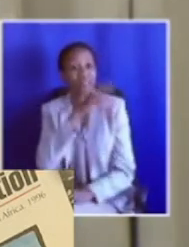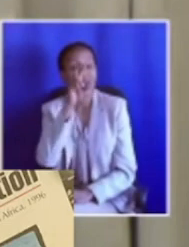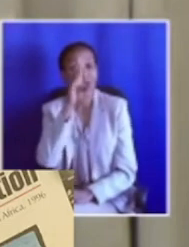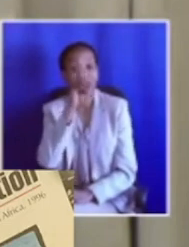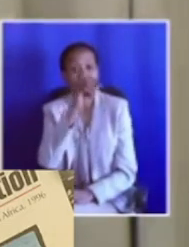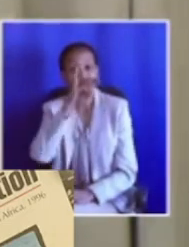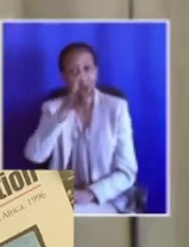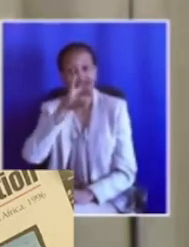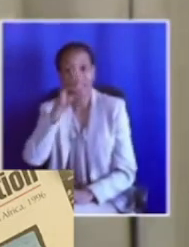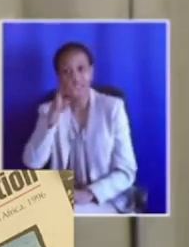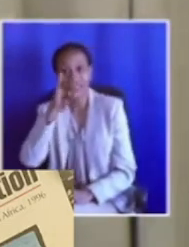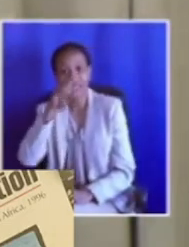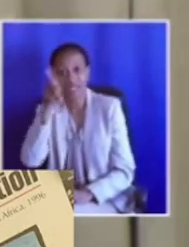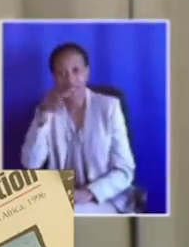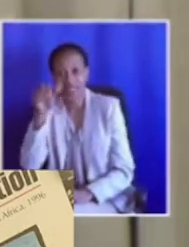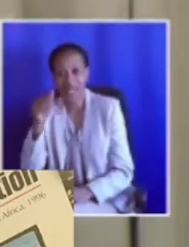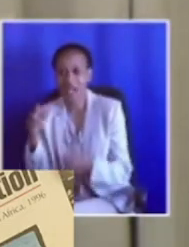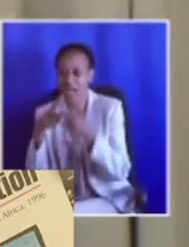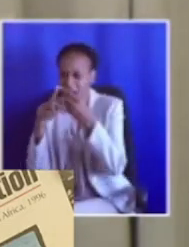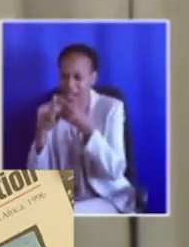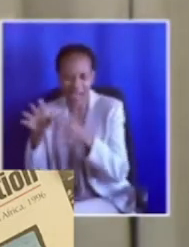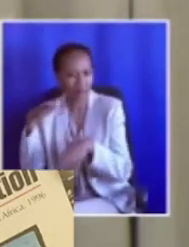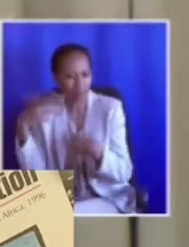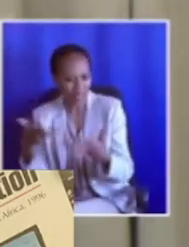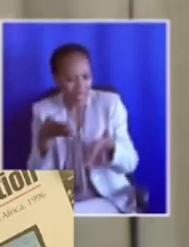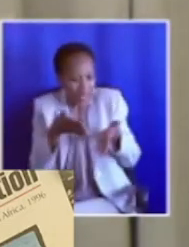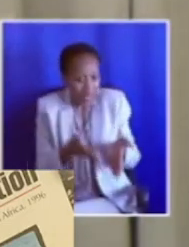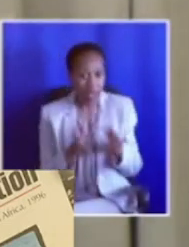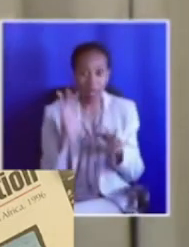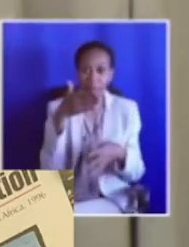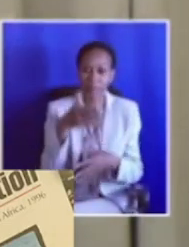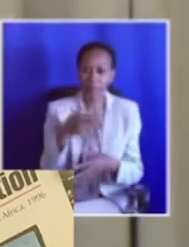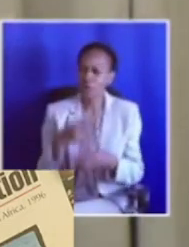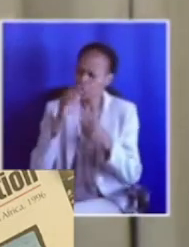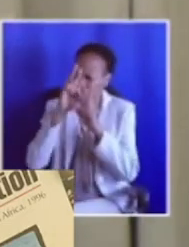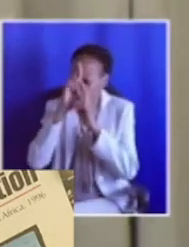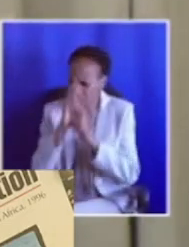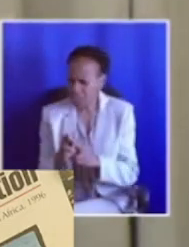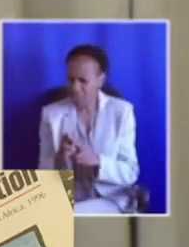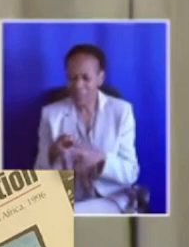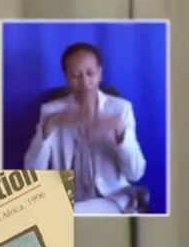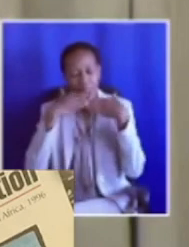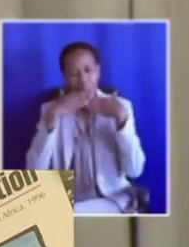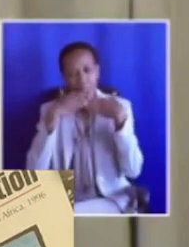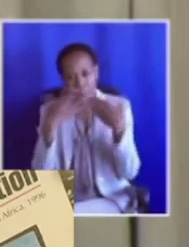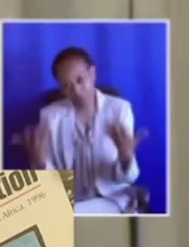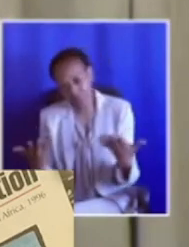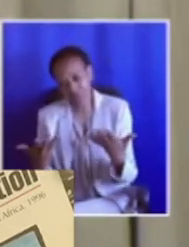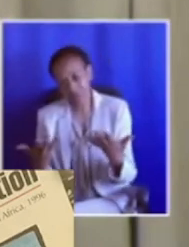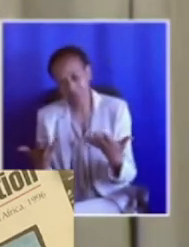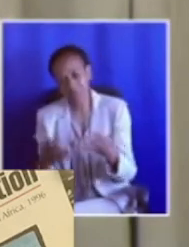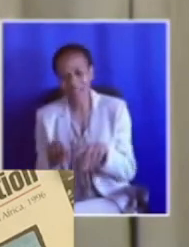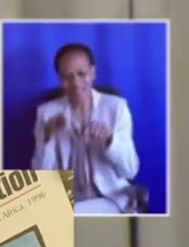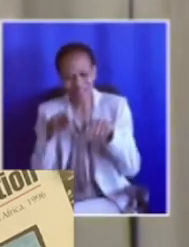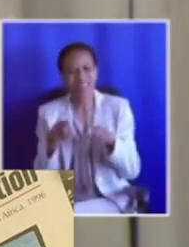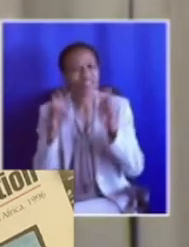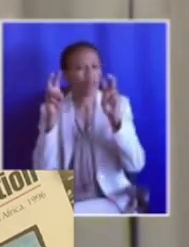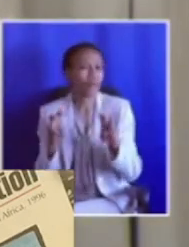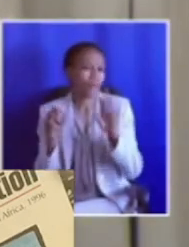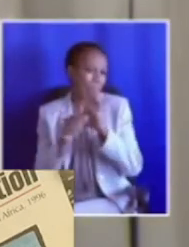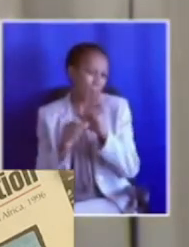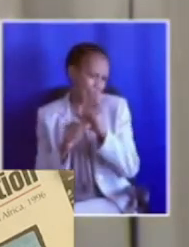not even in the House or online. That shows the absolute disregard and disrespect that she has for such a critically